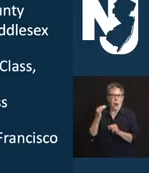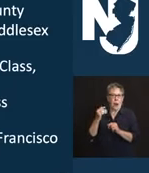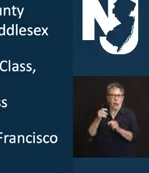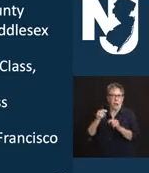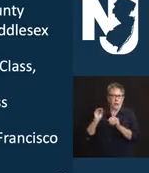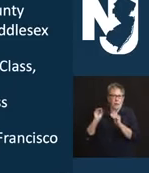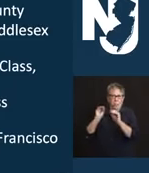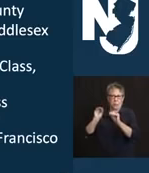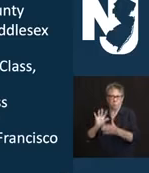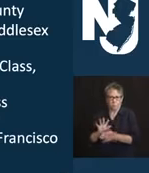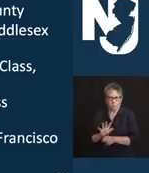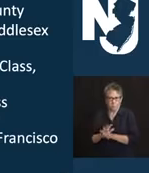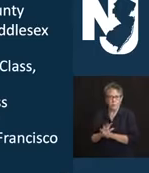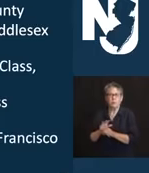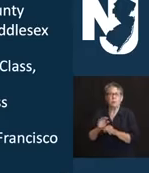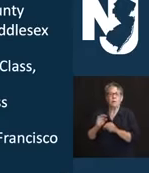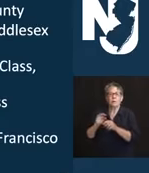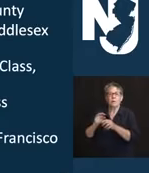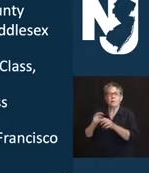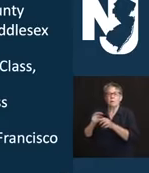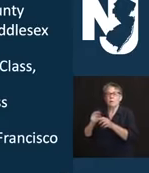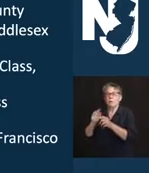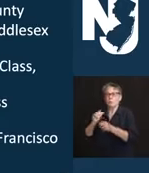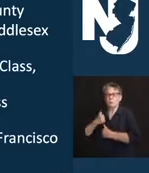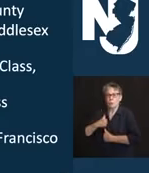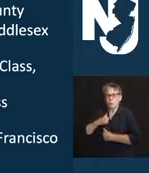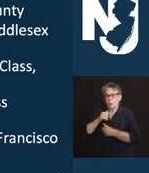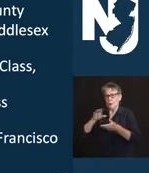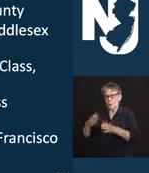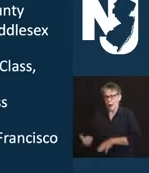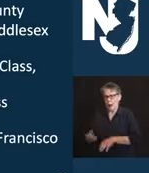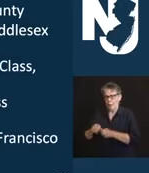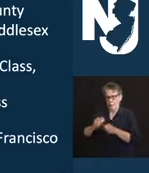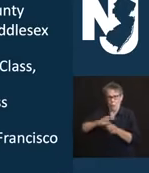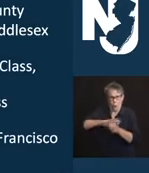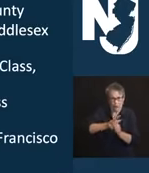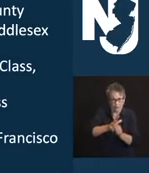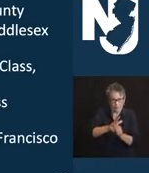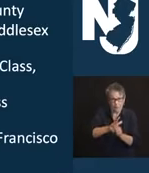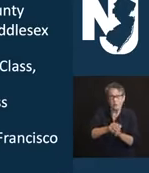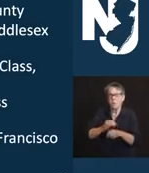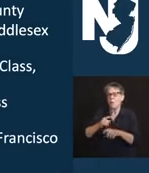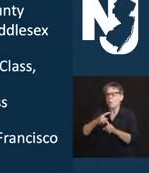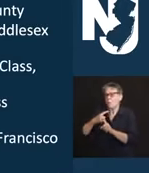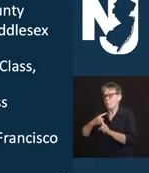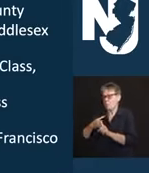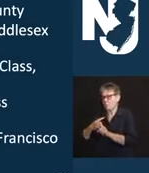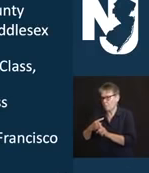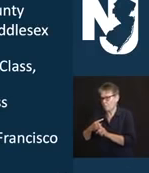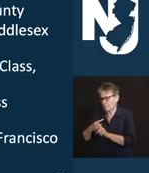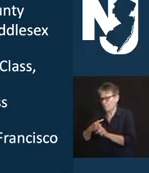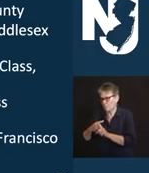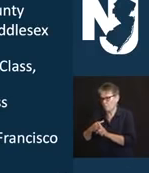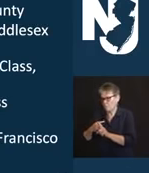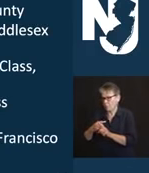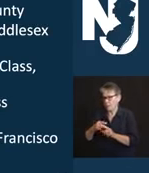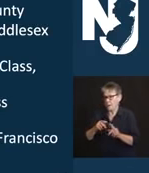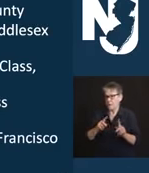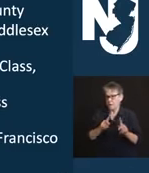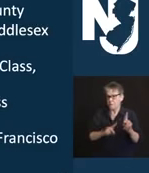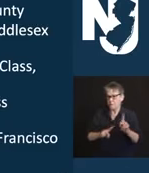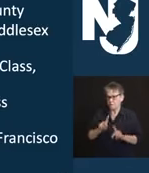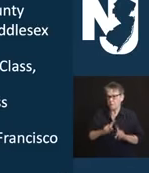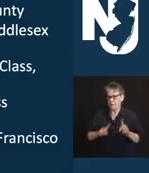Reserve Second Lieutenant Francis Edgar Class, Monmouth County. U.S. Navy Reserve's Electrician's Mate Second Class